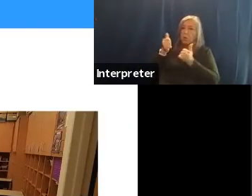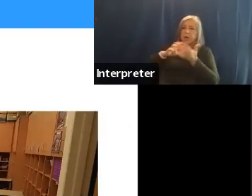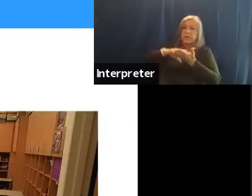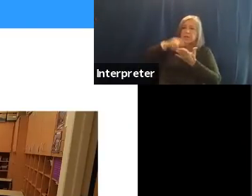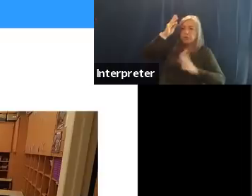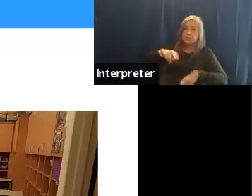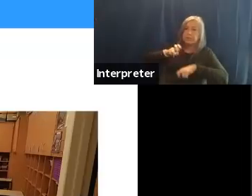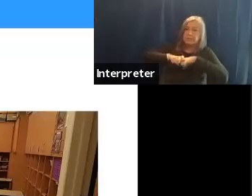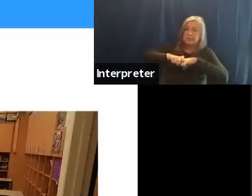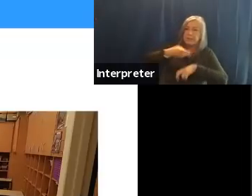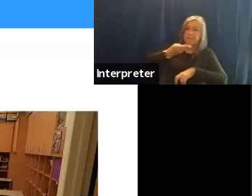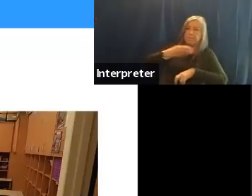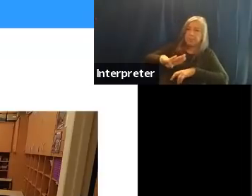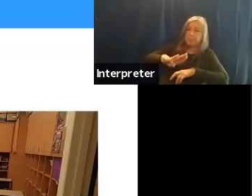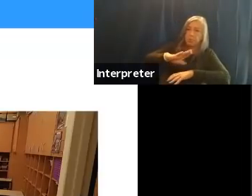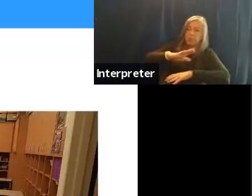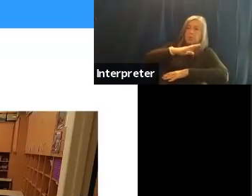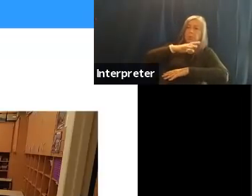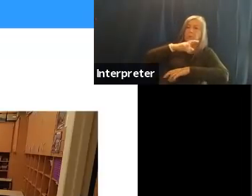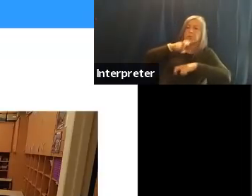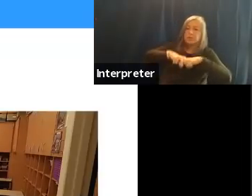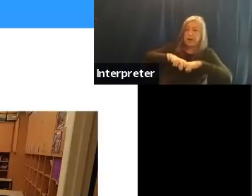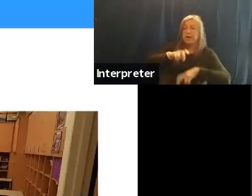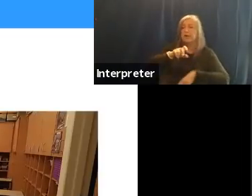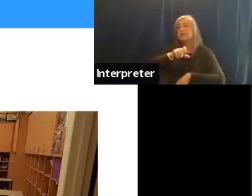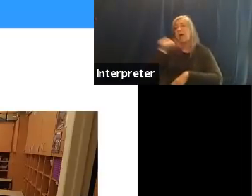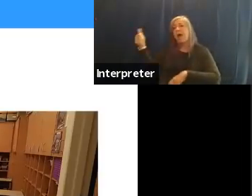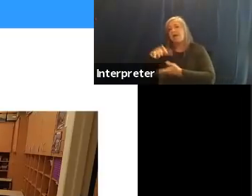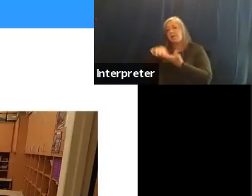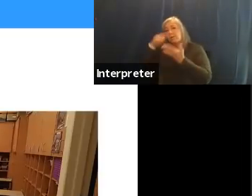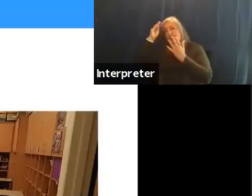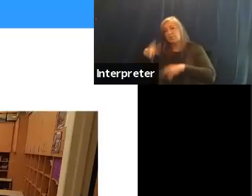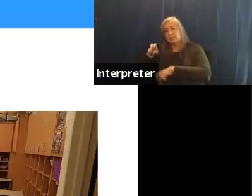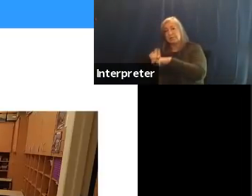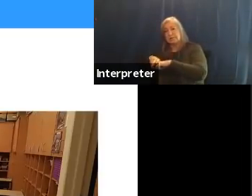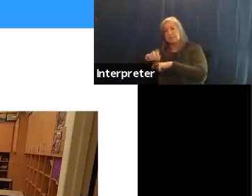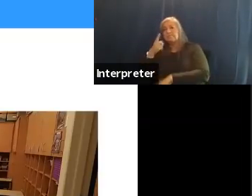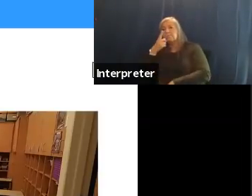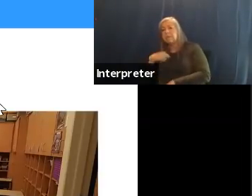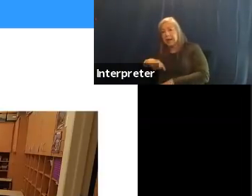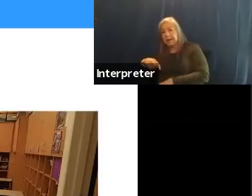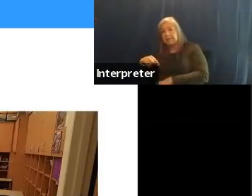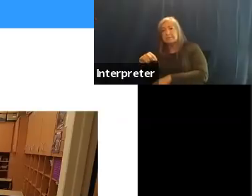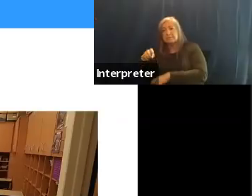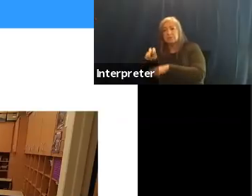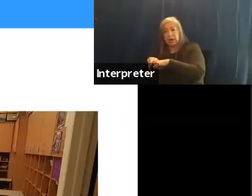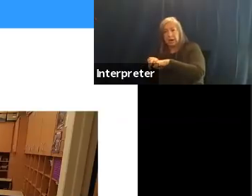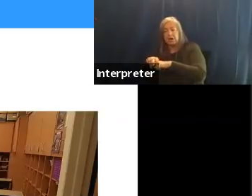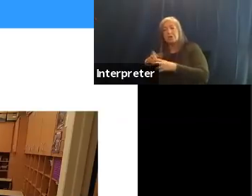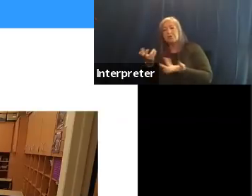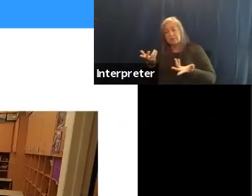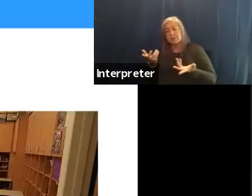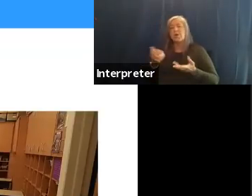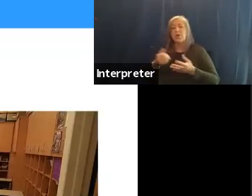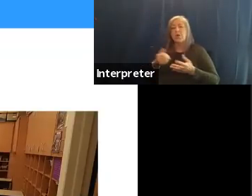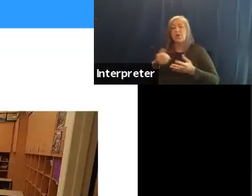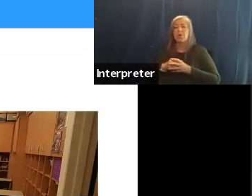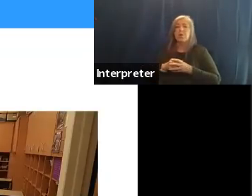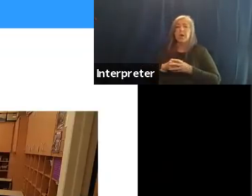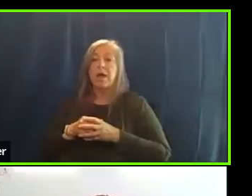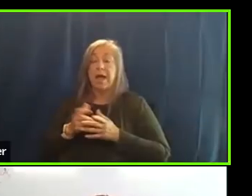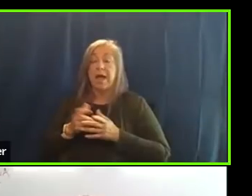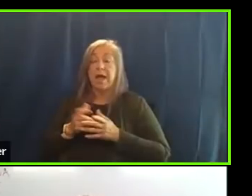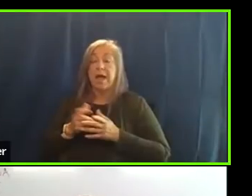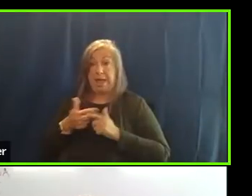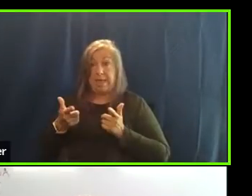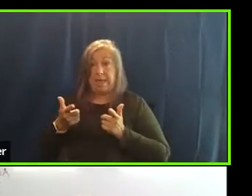teaching staff after that second period, after the red dot and the blue dot's been sat in, that we will be disinfecting